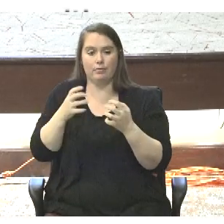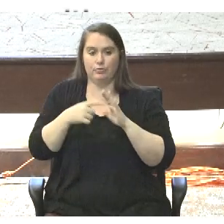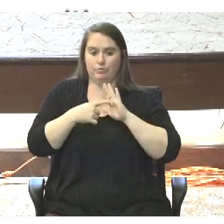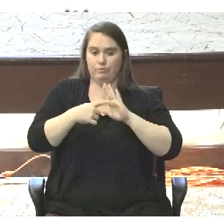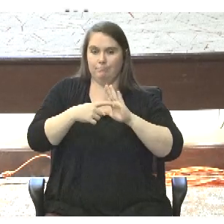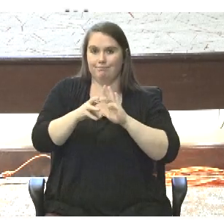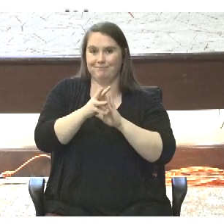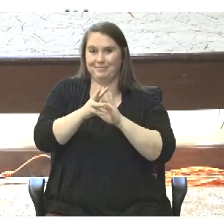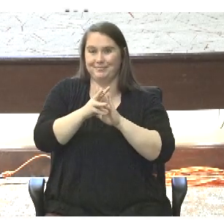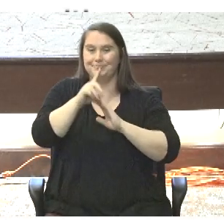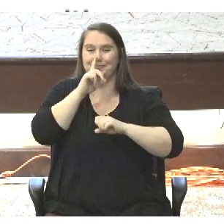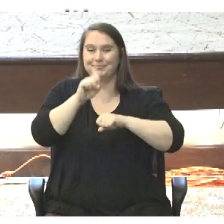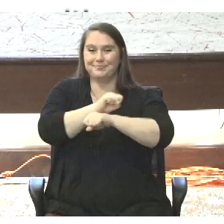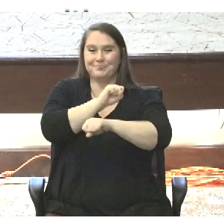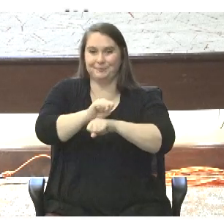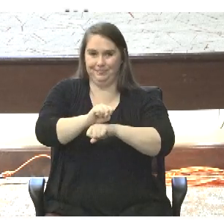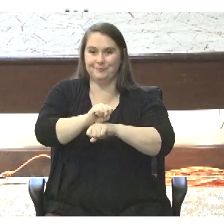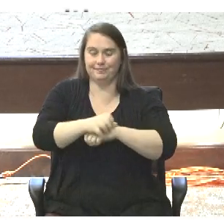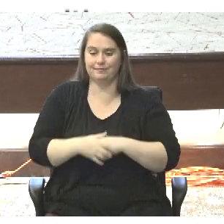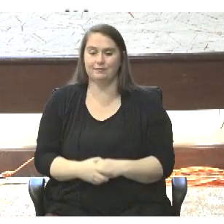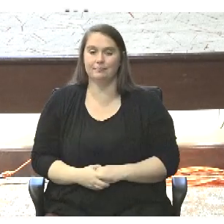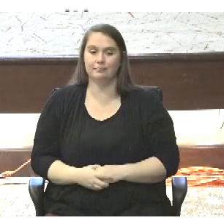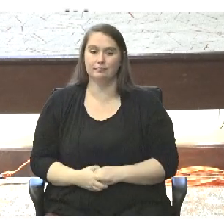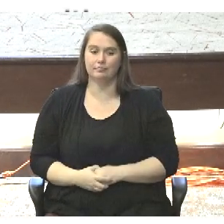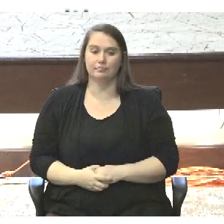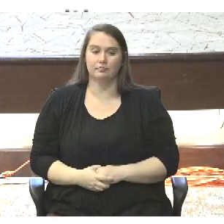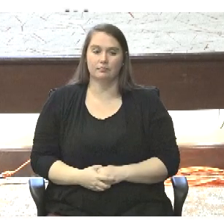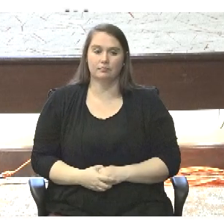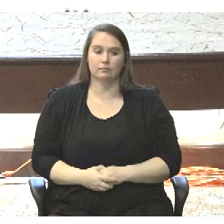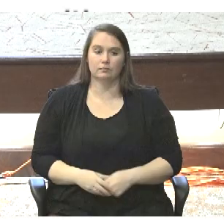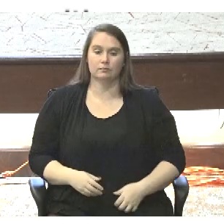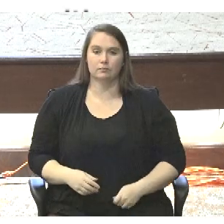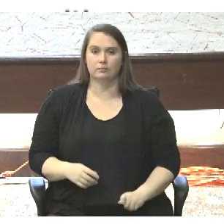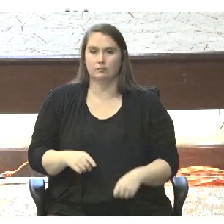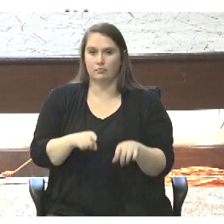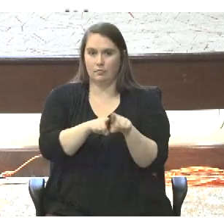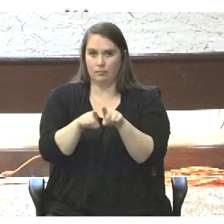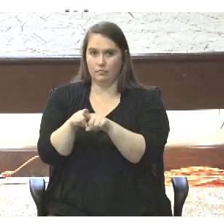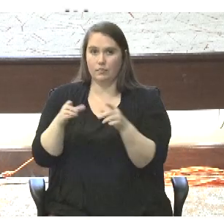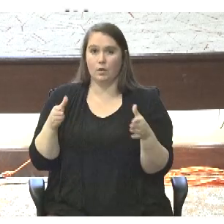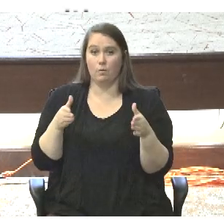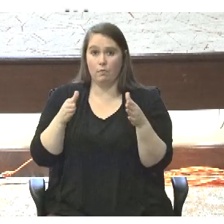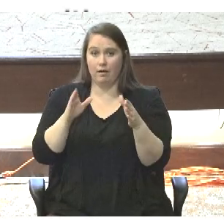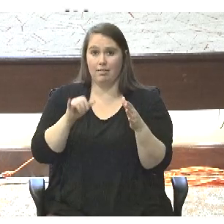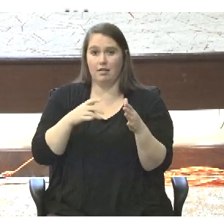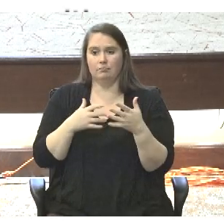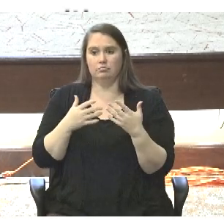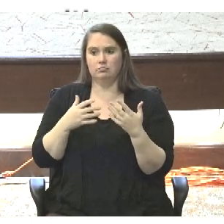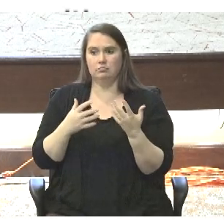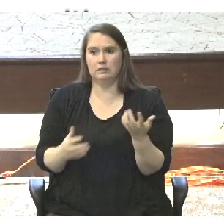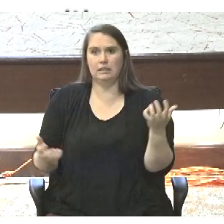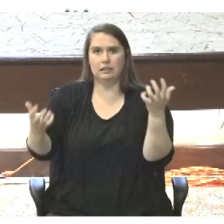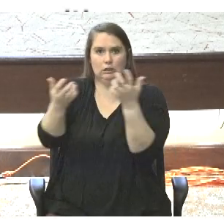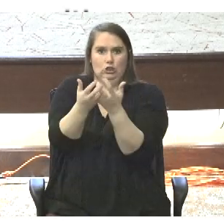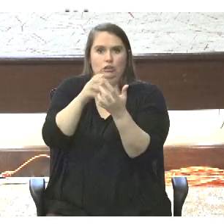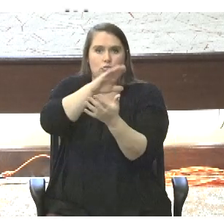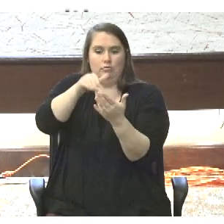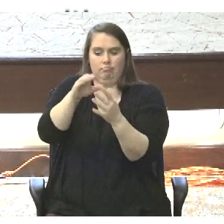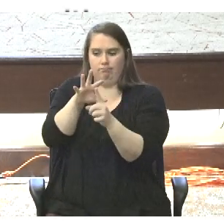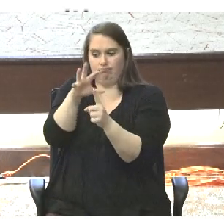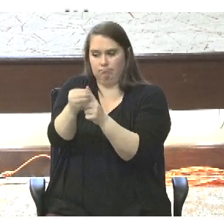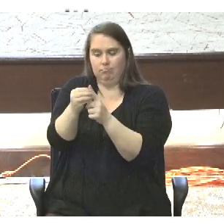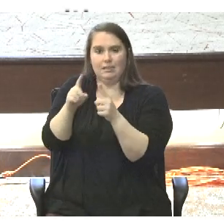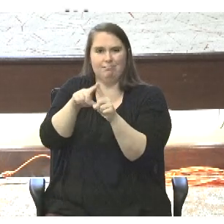really authentically in a way that speaks to y'all's diverse community, incredible growth, and all the unique